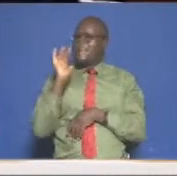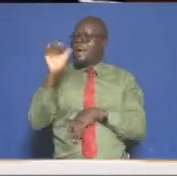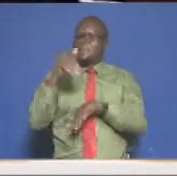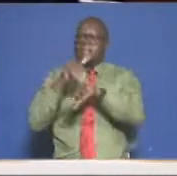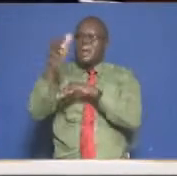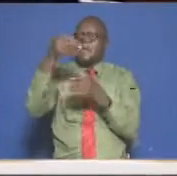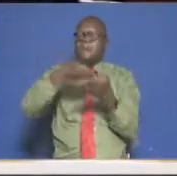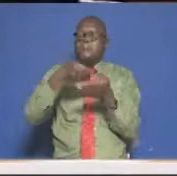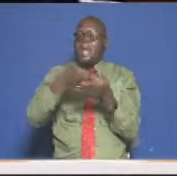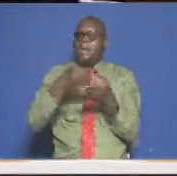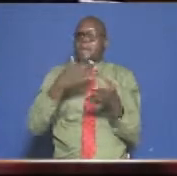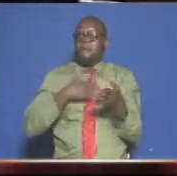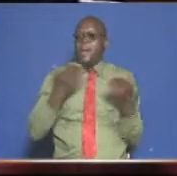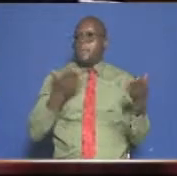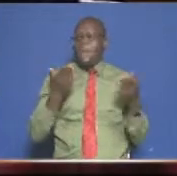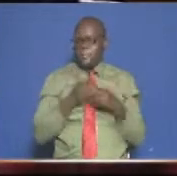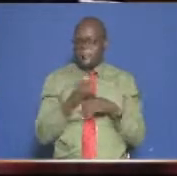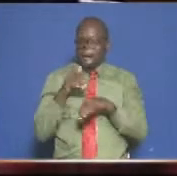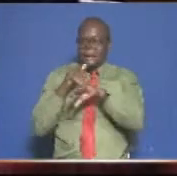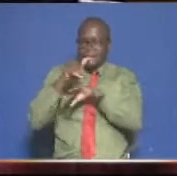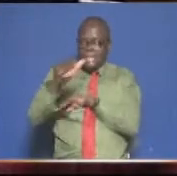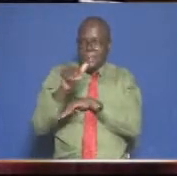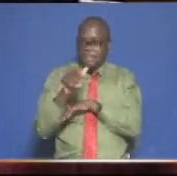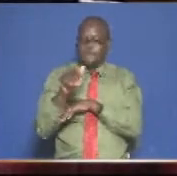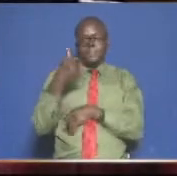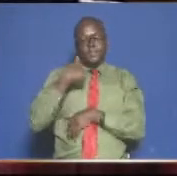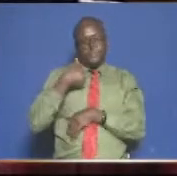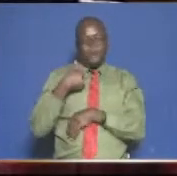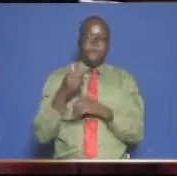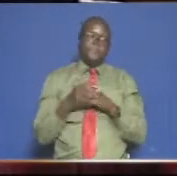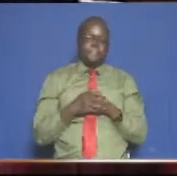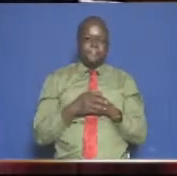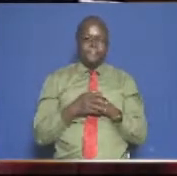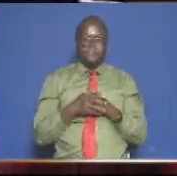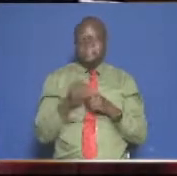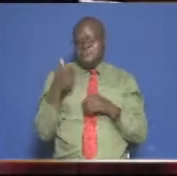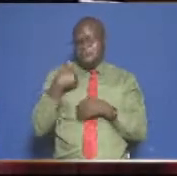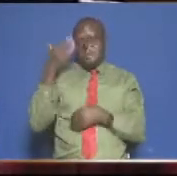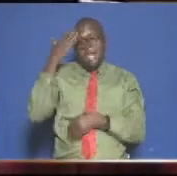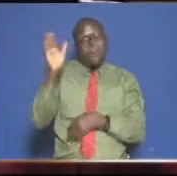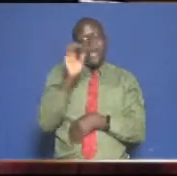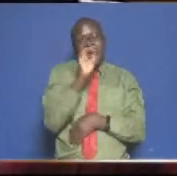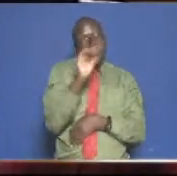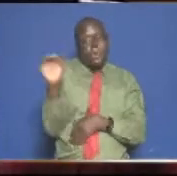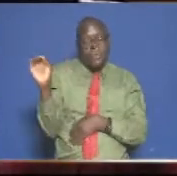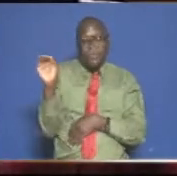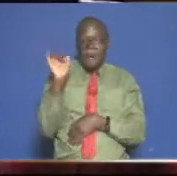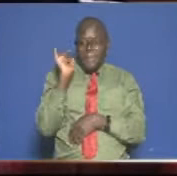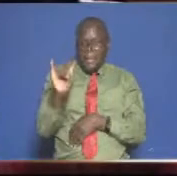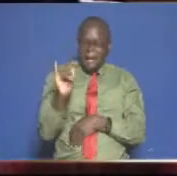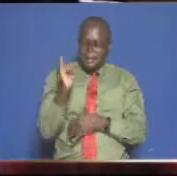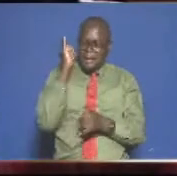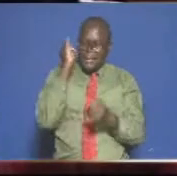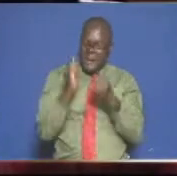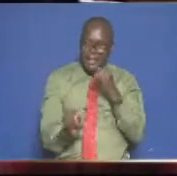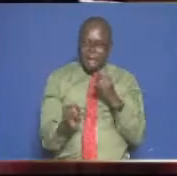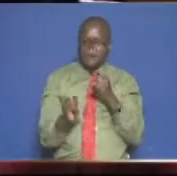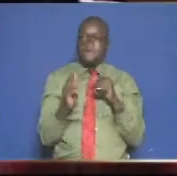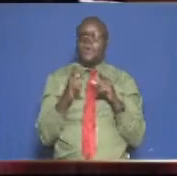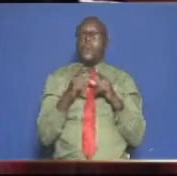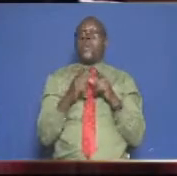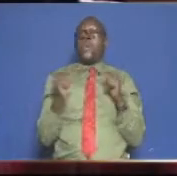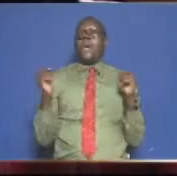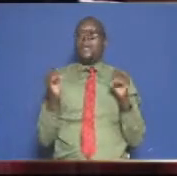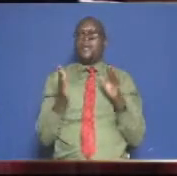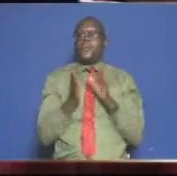donation? And he told me, just send the donation to me. Little did I know that that was the last time